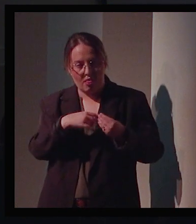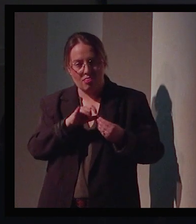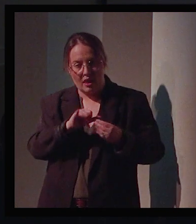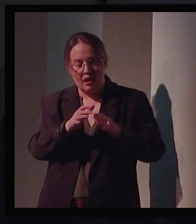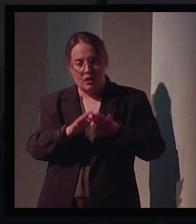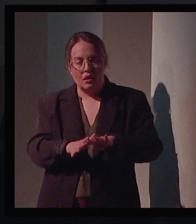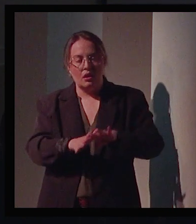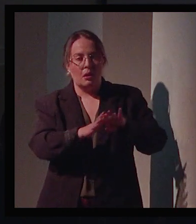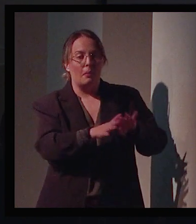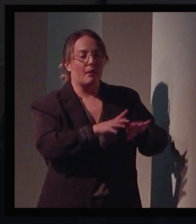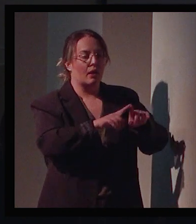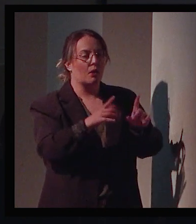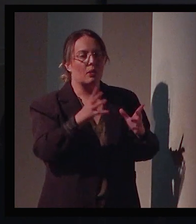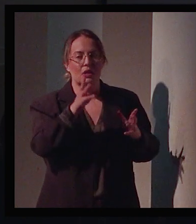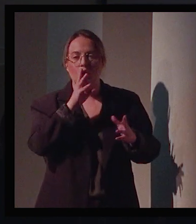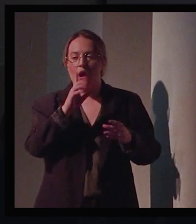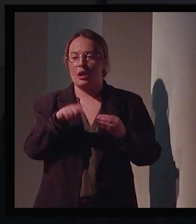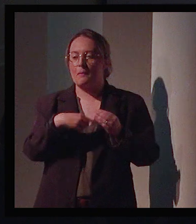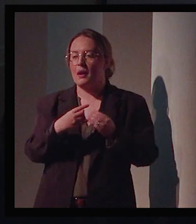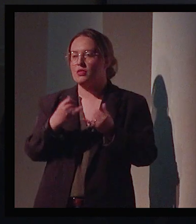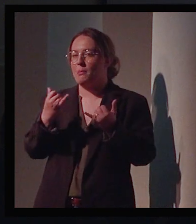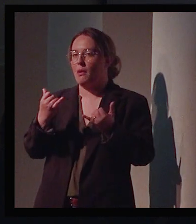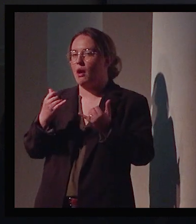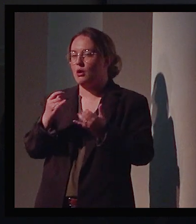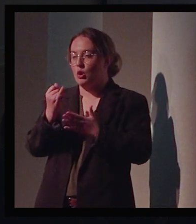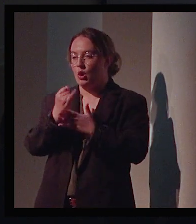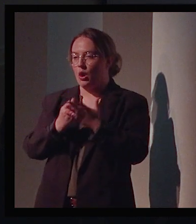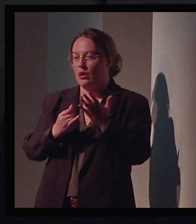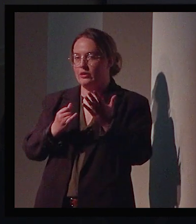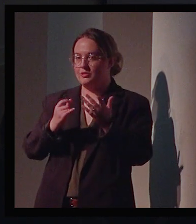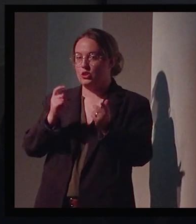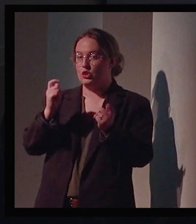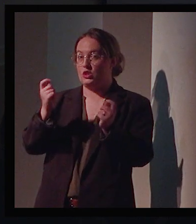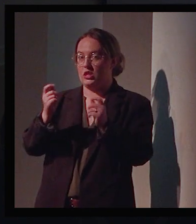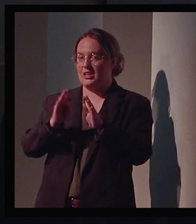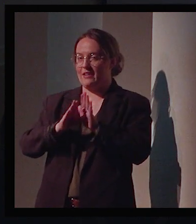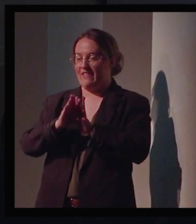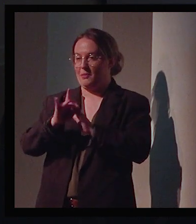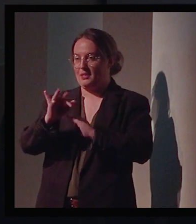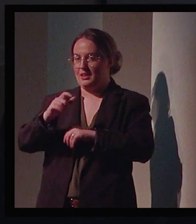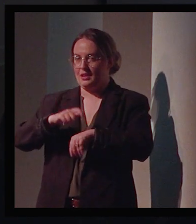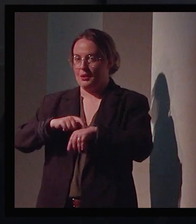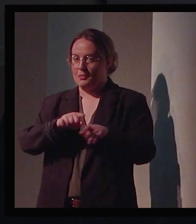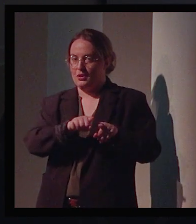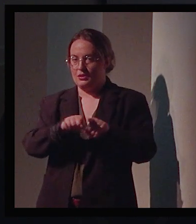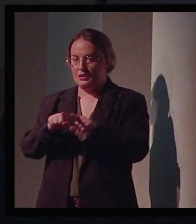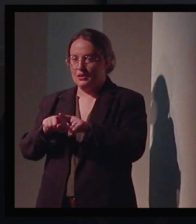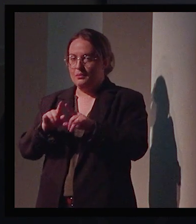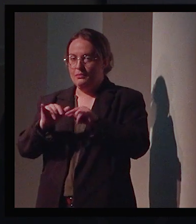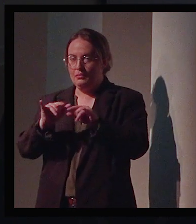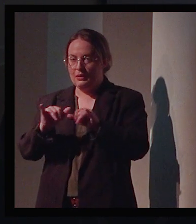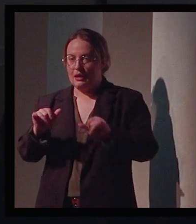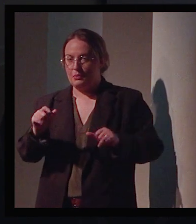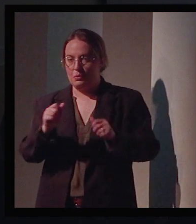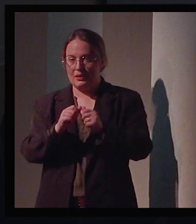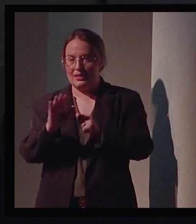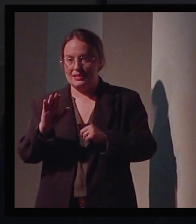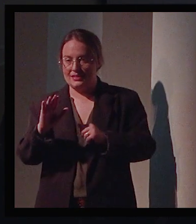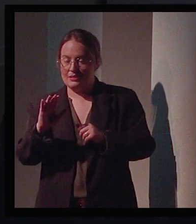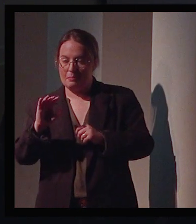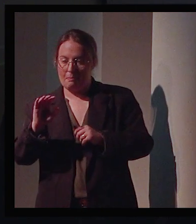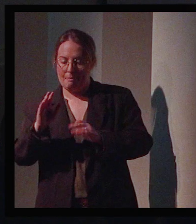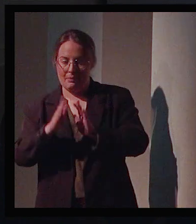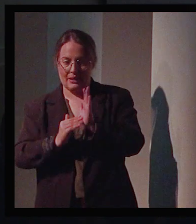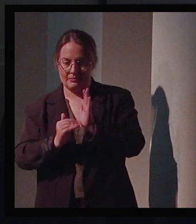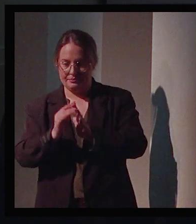the modern art developing in this time, along with its new subjects, painting styles and methods. What was different about